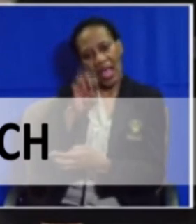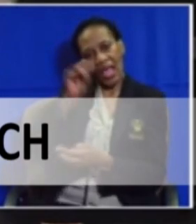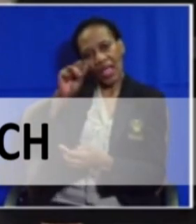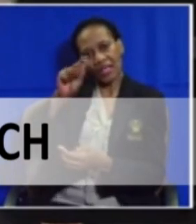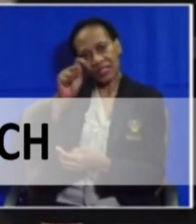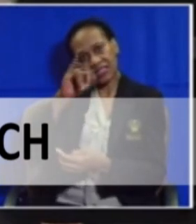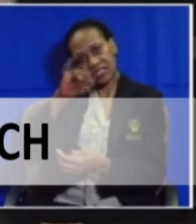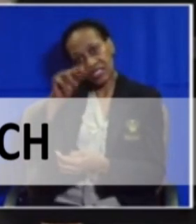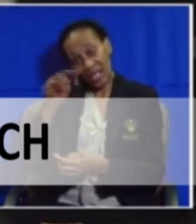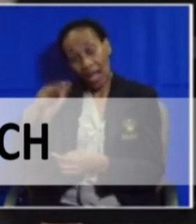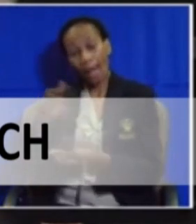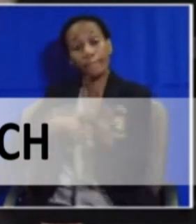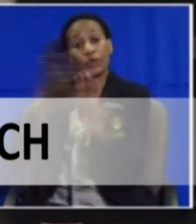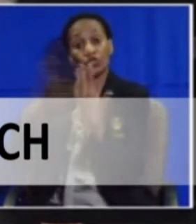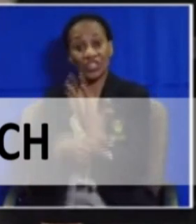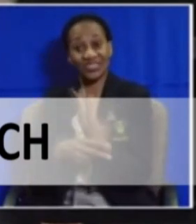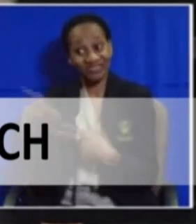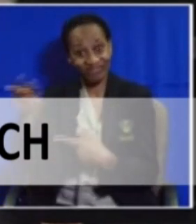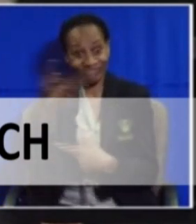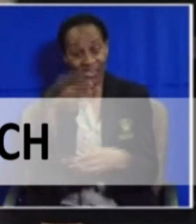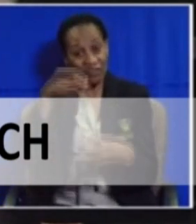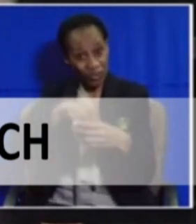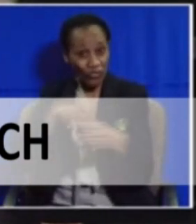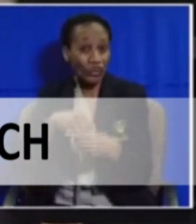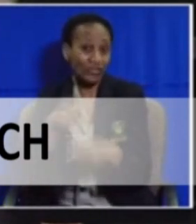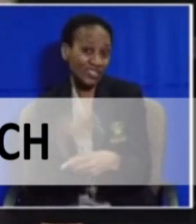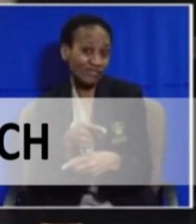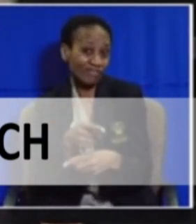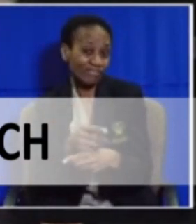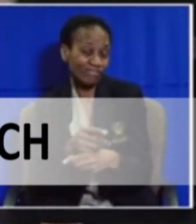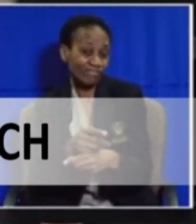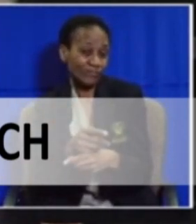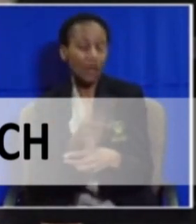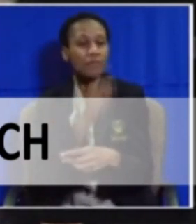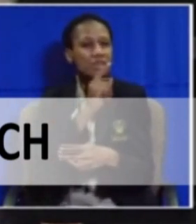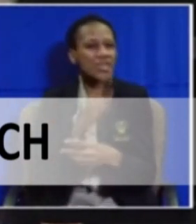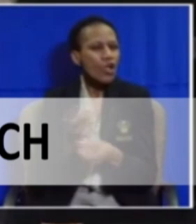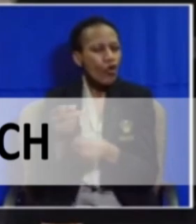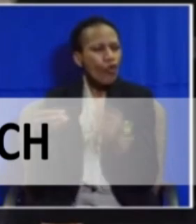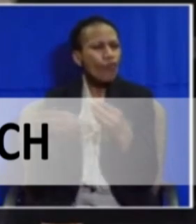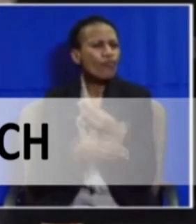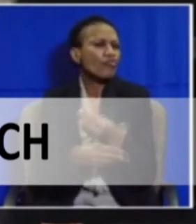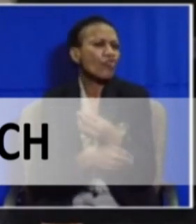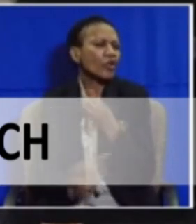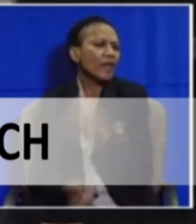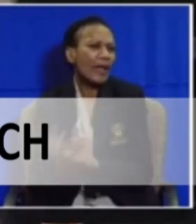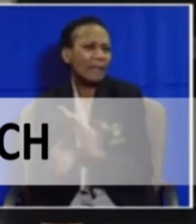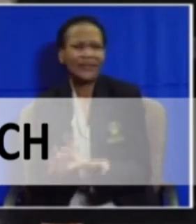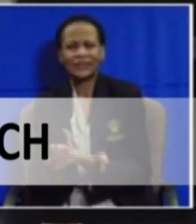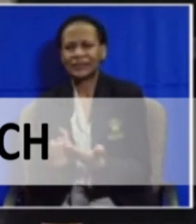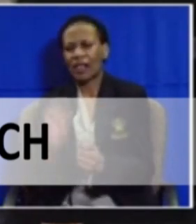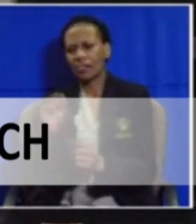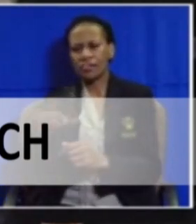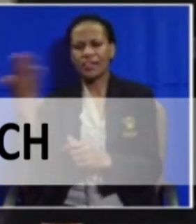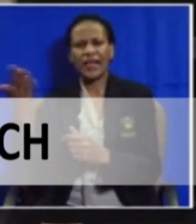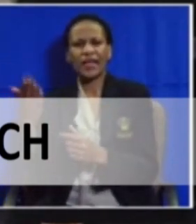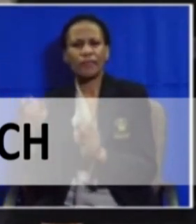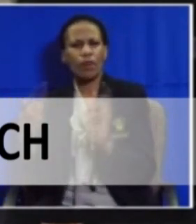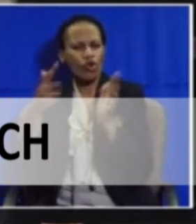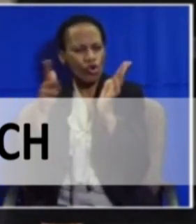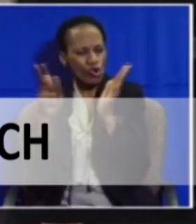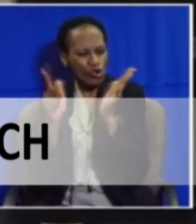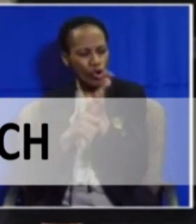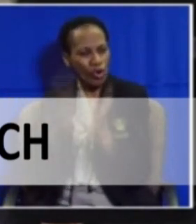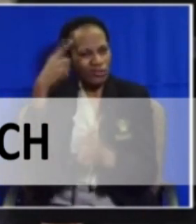project. This is on charges of fraudulent VAT refund claims, under declaration